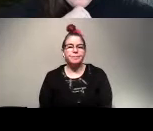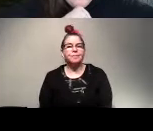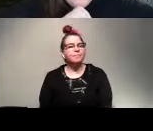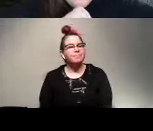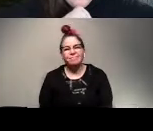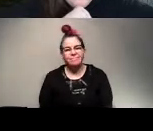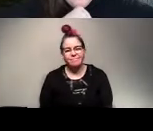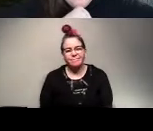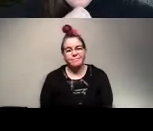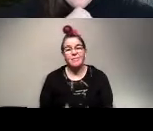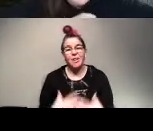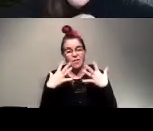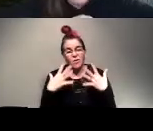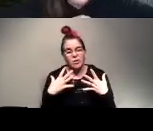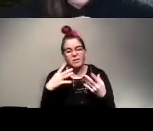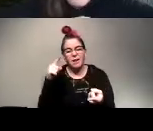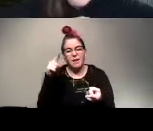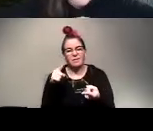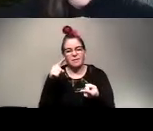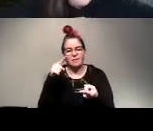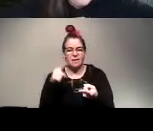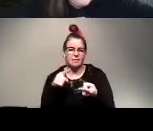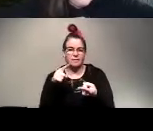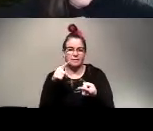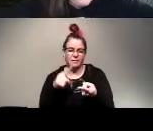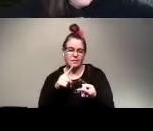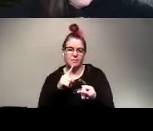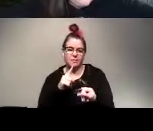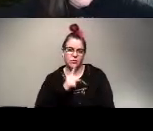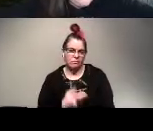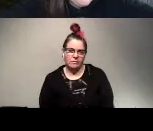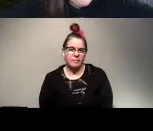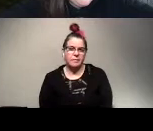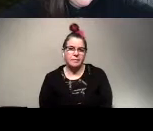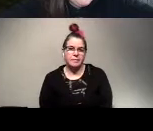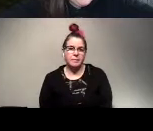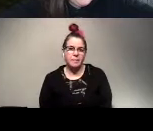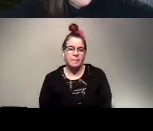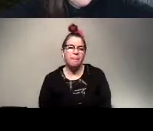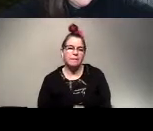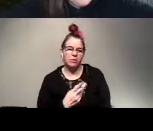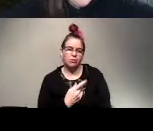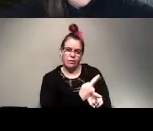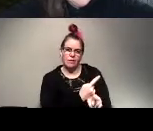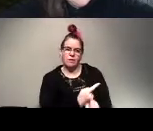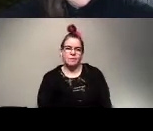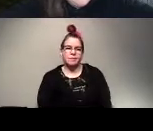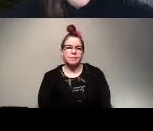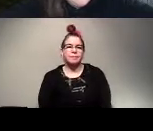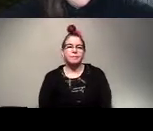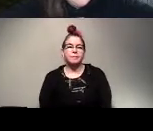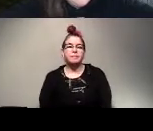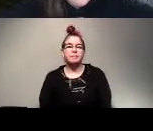Unfortunately, that's becoming less and less true. Right. So now,